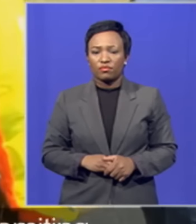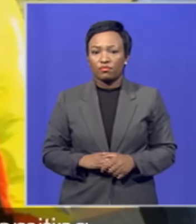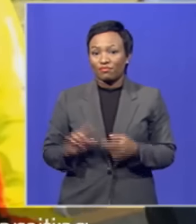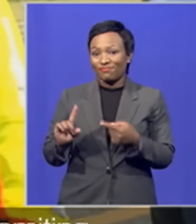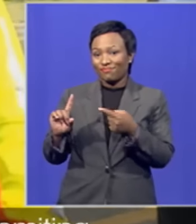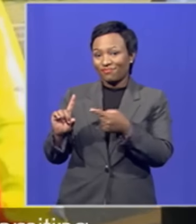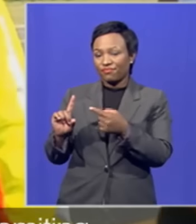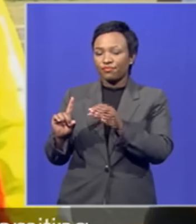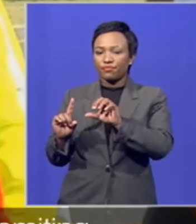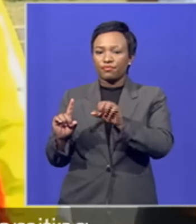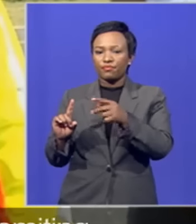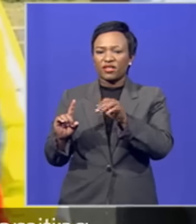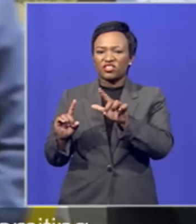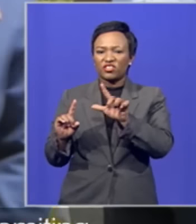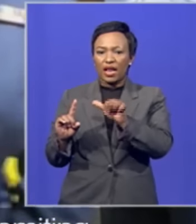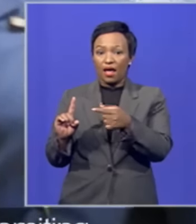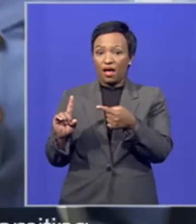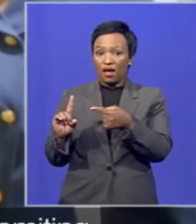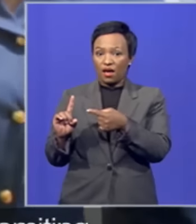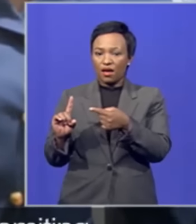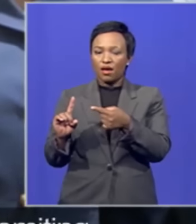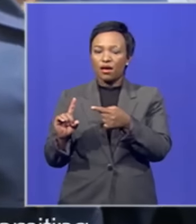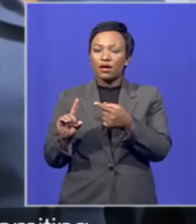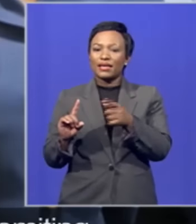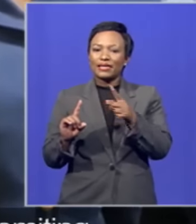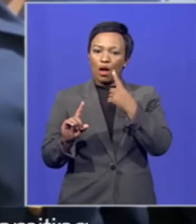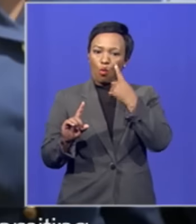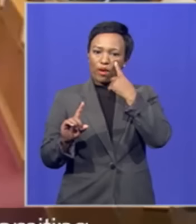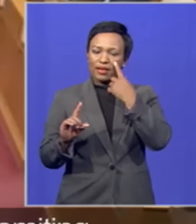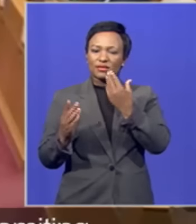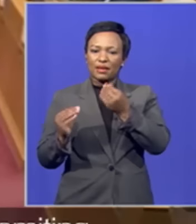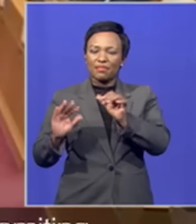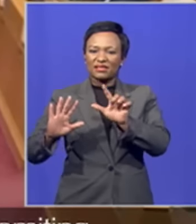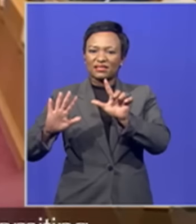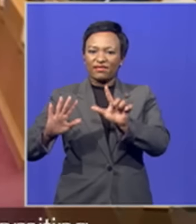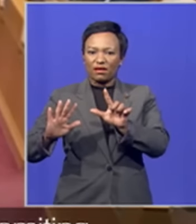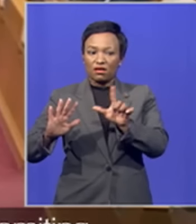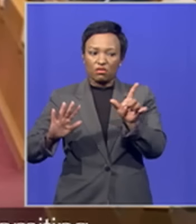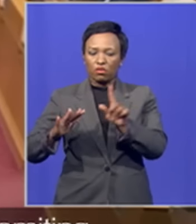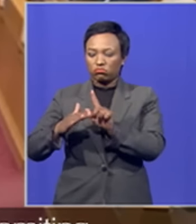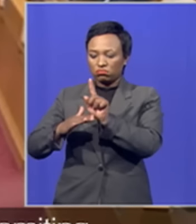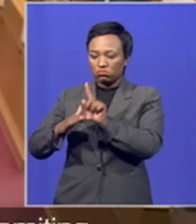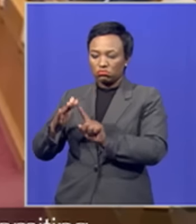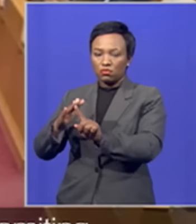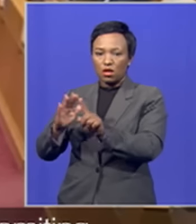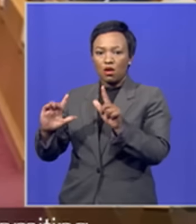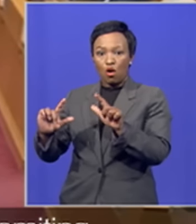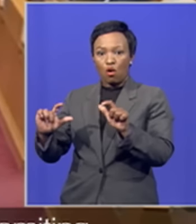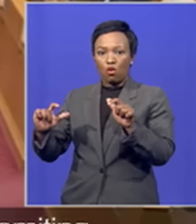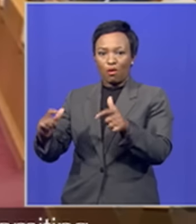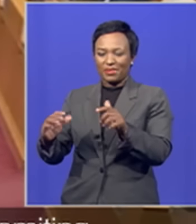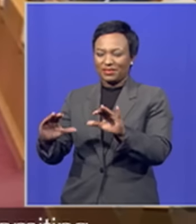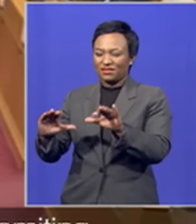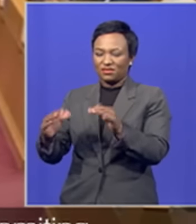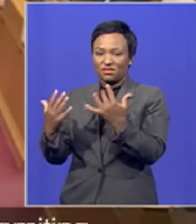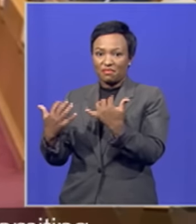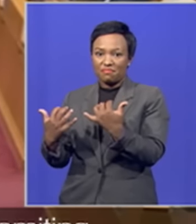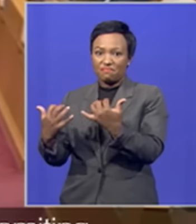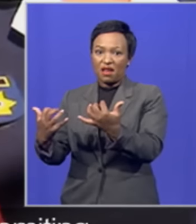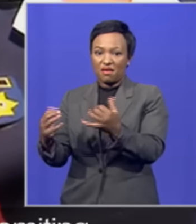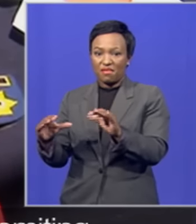Sheila Boshilo o tlile go nna paki ya bosupa go tlhagelela fa pele ga komiti ya palamente ya nakwana. O tlhomilwe mo maemong